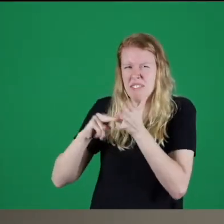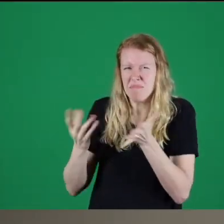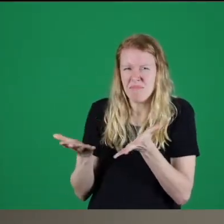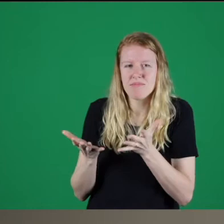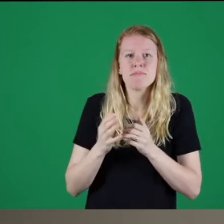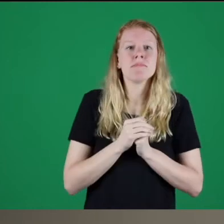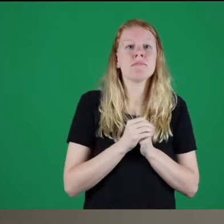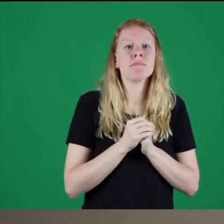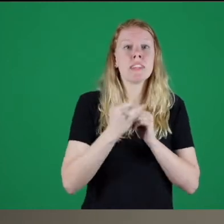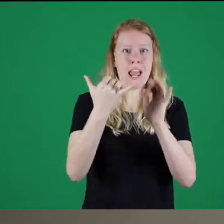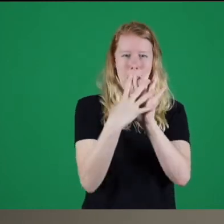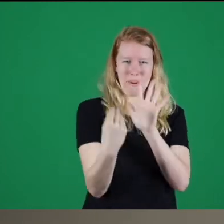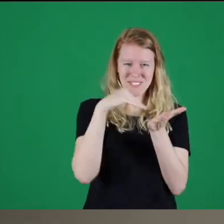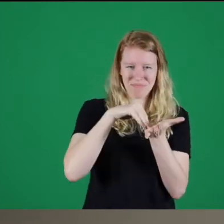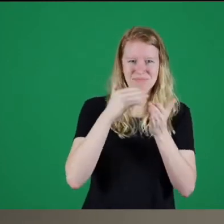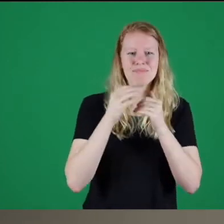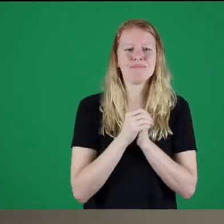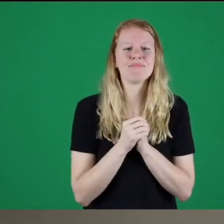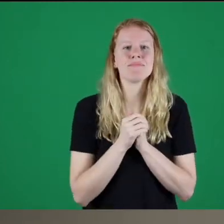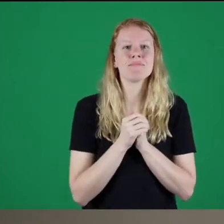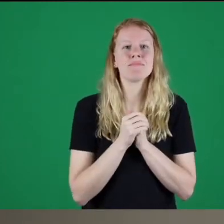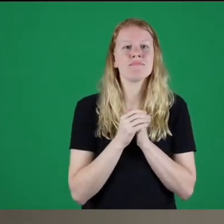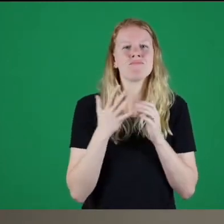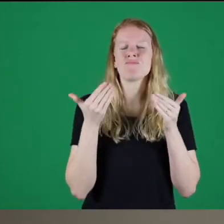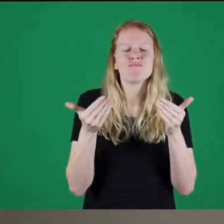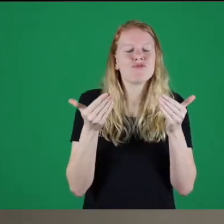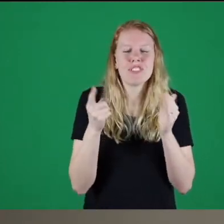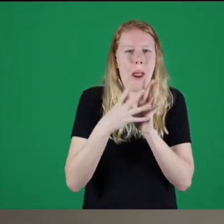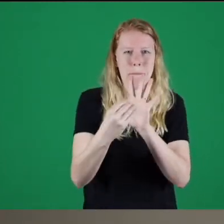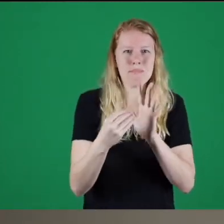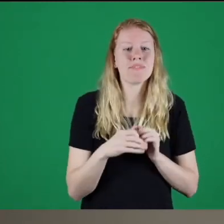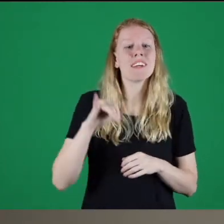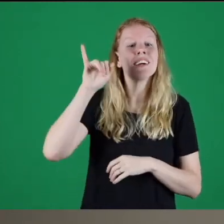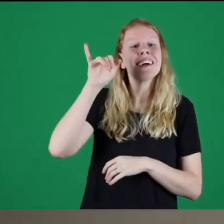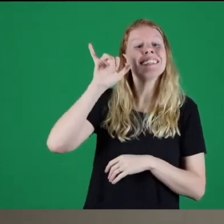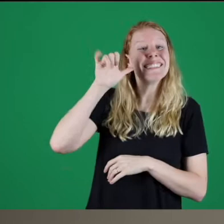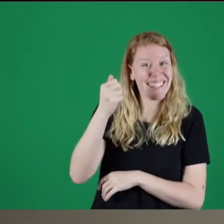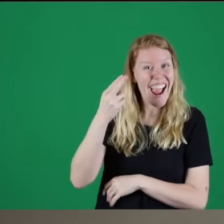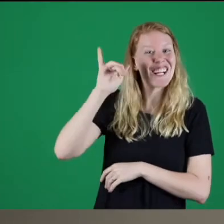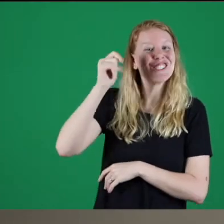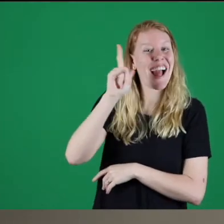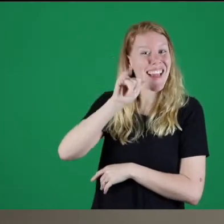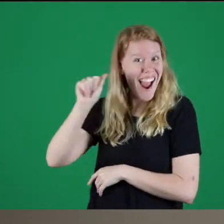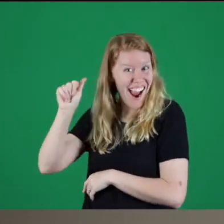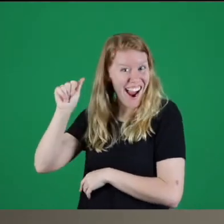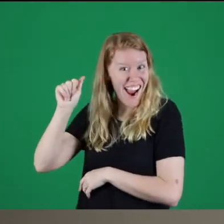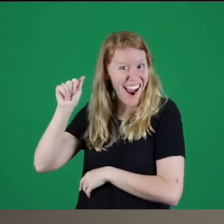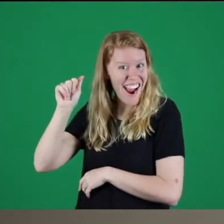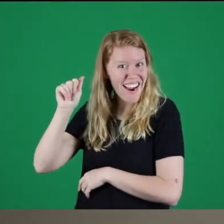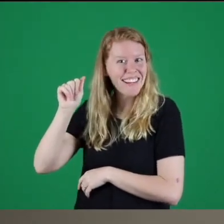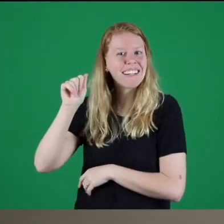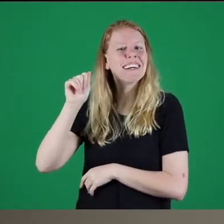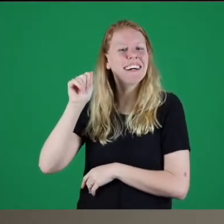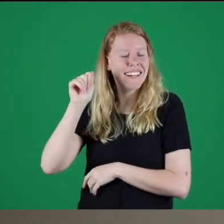you to just jump into this and experiment with me. See if you can do it. Okay, one more time. Ye jalia.